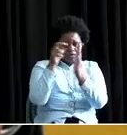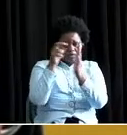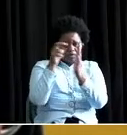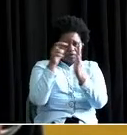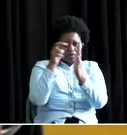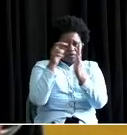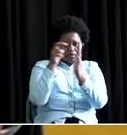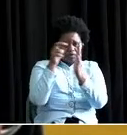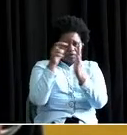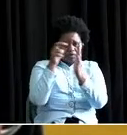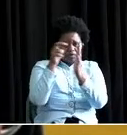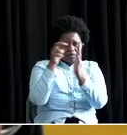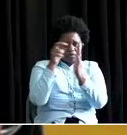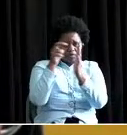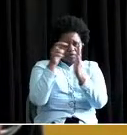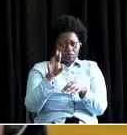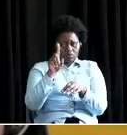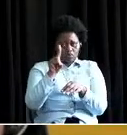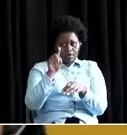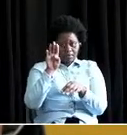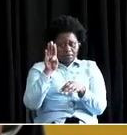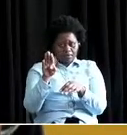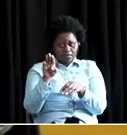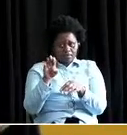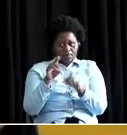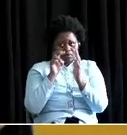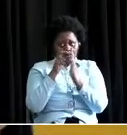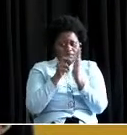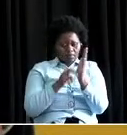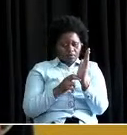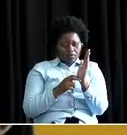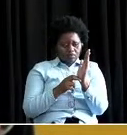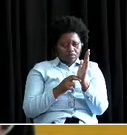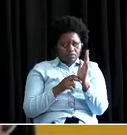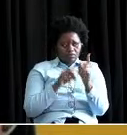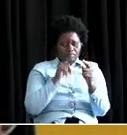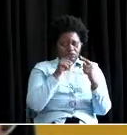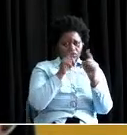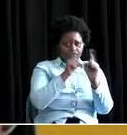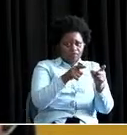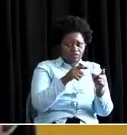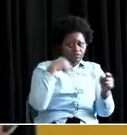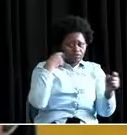Rules 28(1)B of Rules of Order. Point of order, Speaker.